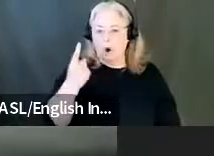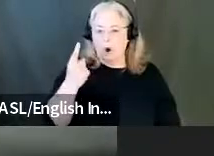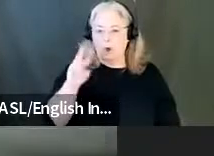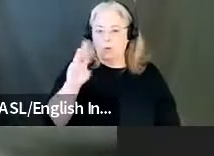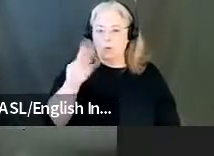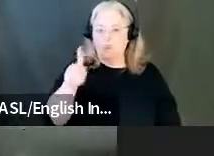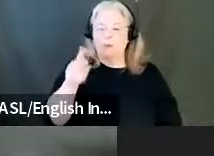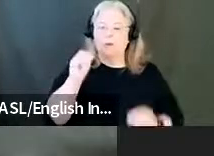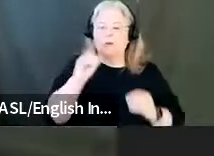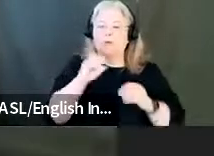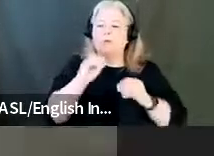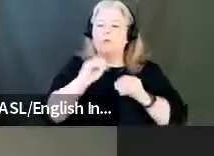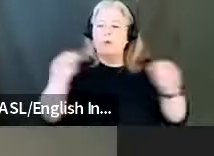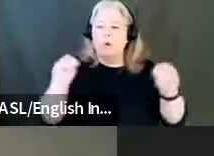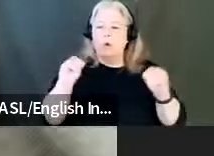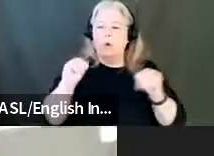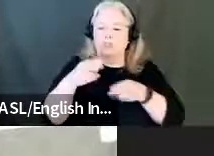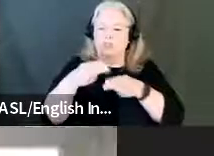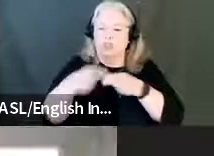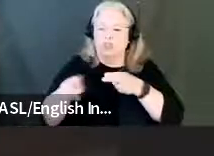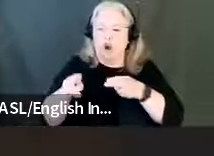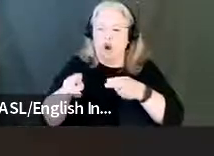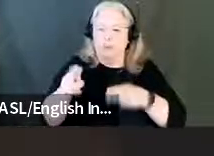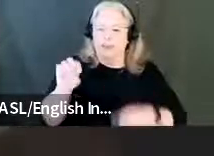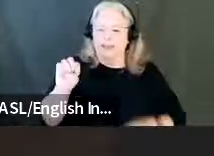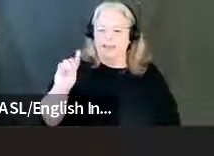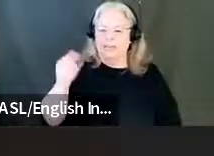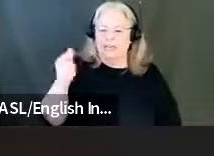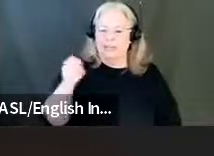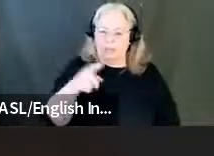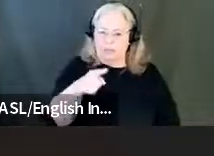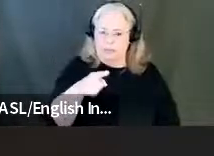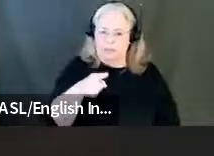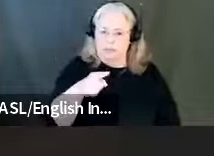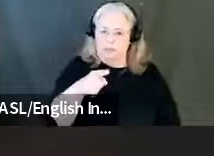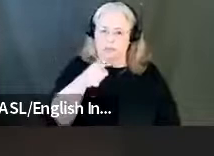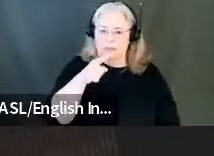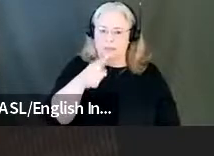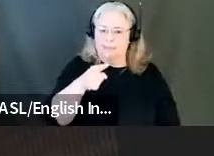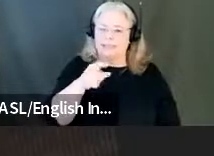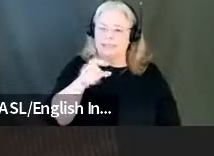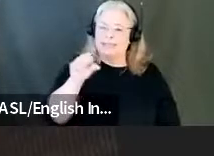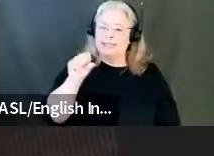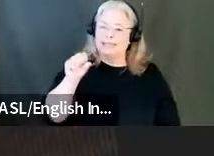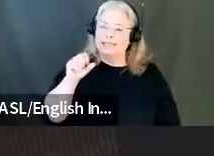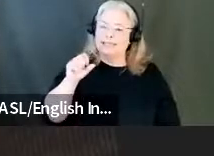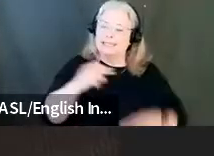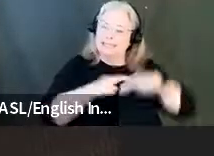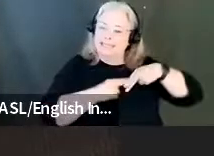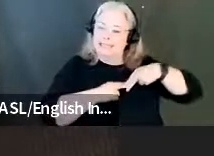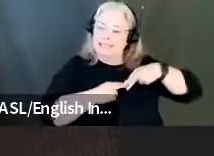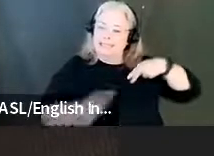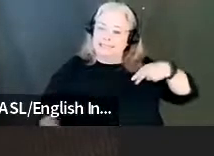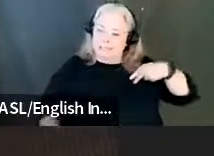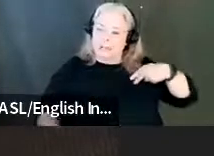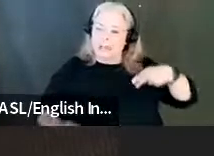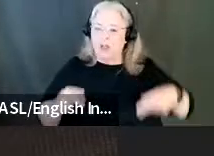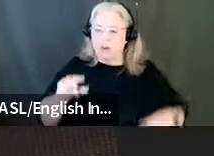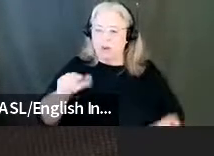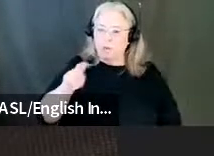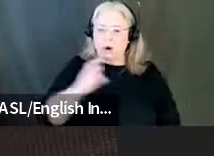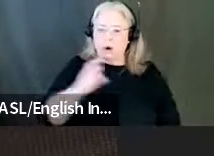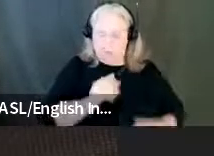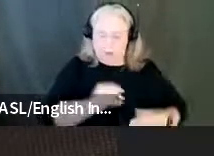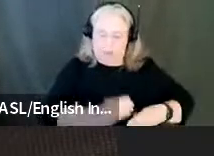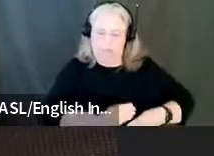sharp edges. And that is how you make a seatbelt gripper. So this, you know, will slide up and down